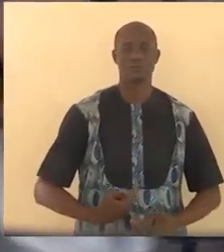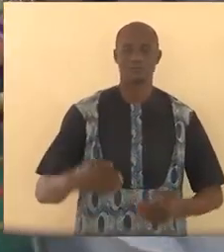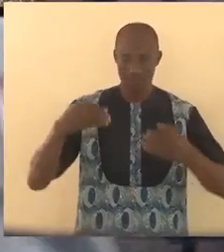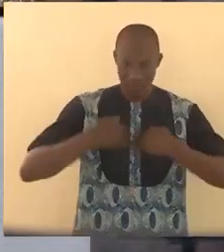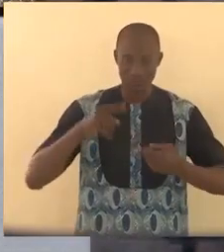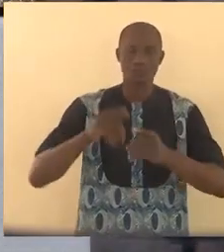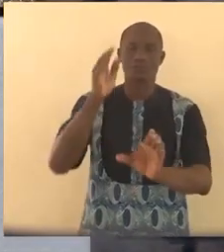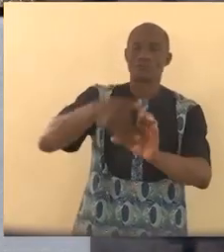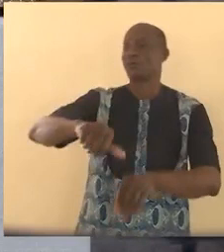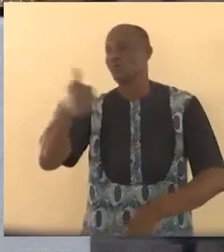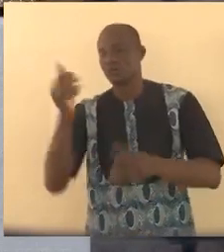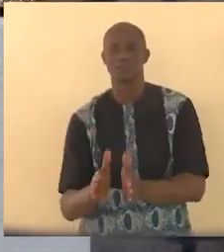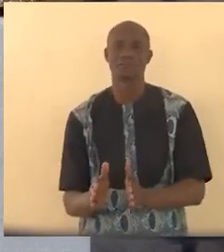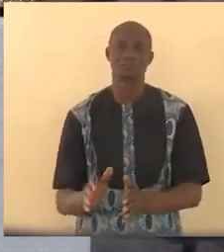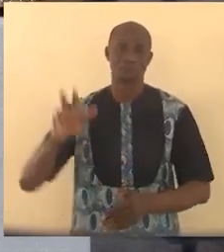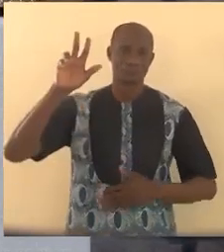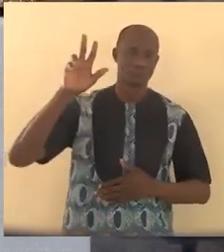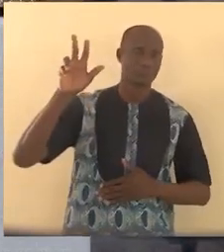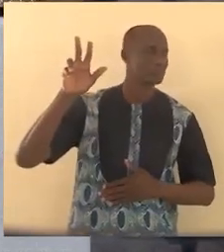to be social, involve others. Three.